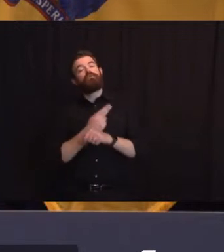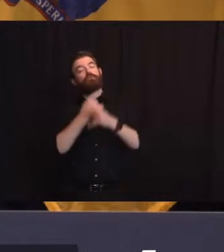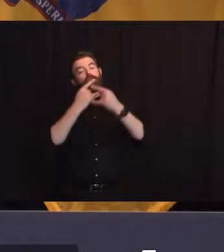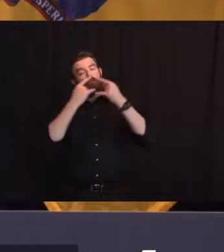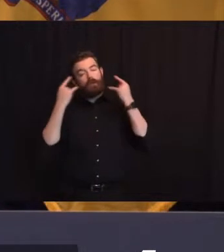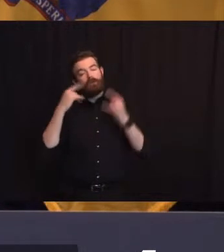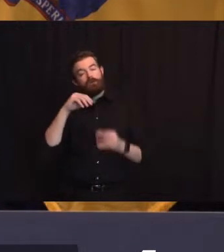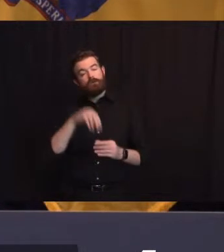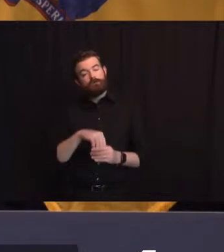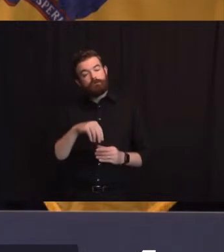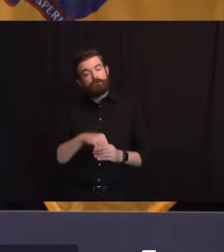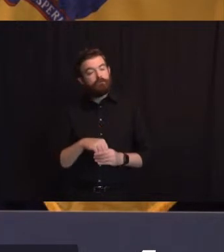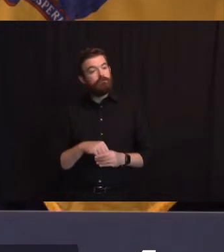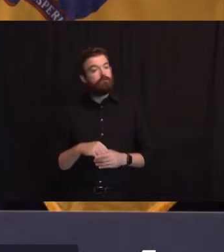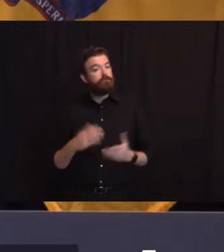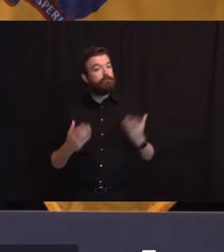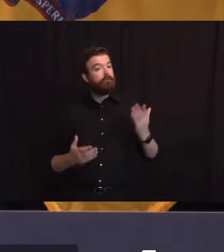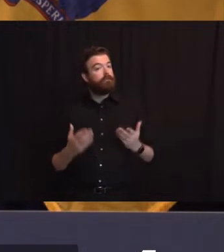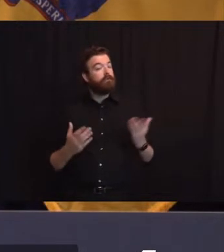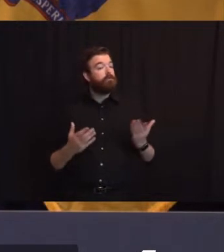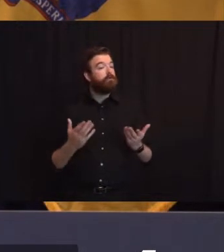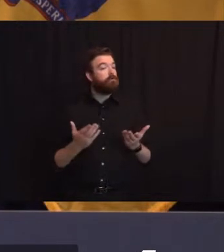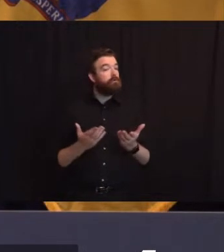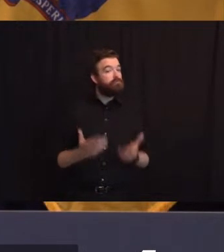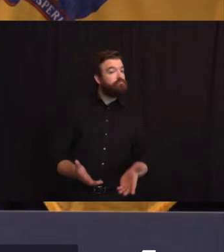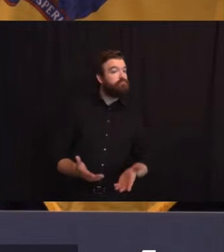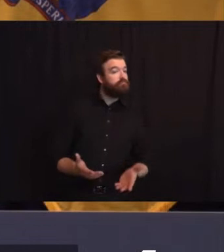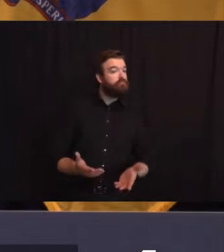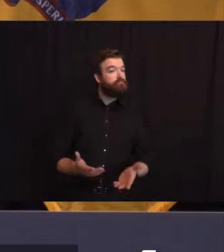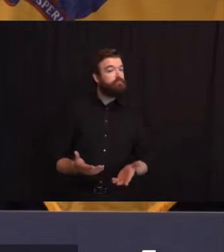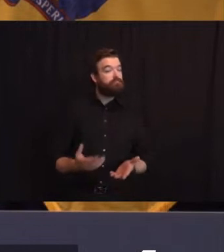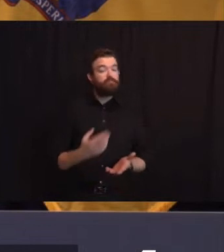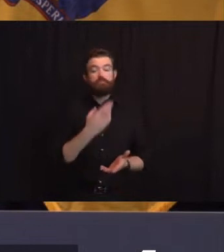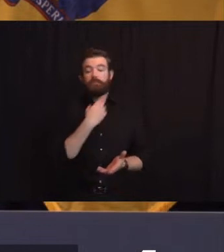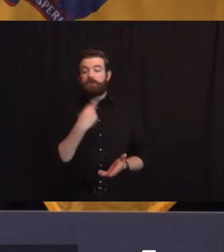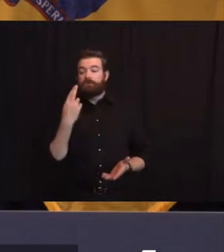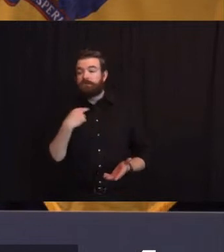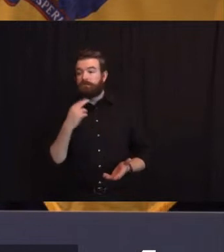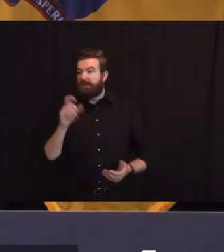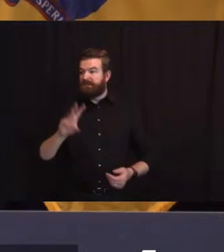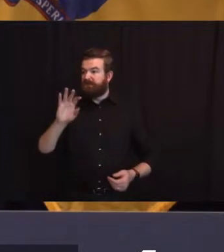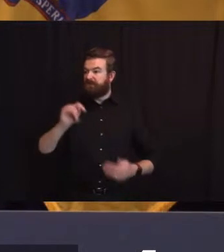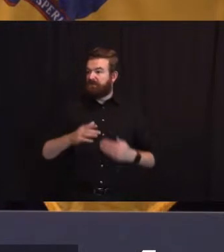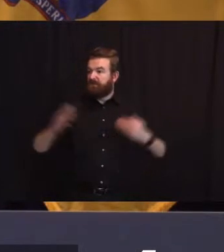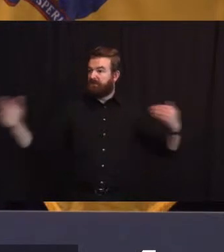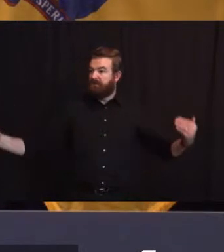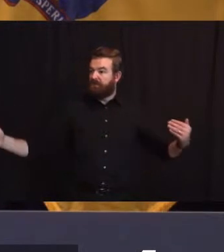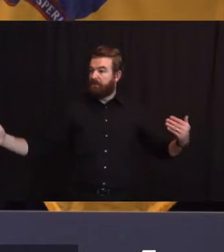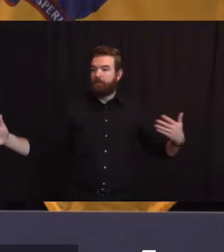exist? Commissioner, with regard to the kids getting vaccinated, do we have a sense how many